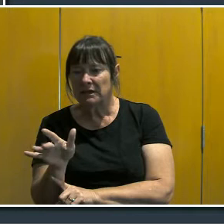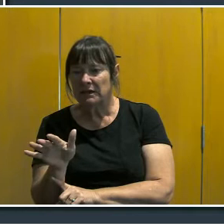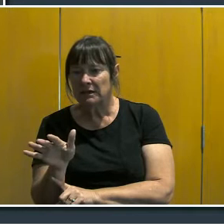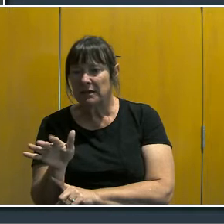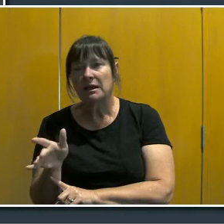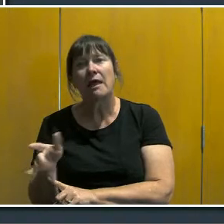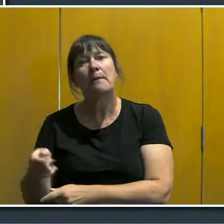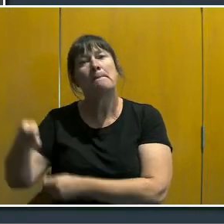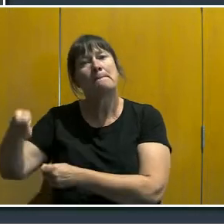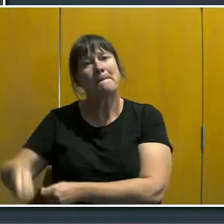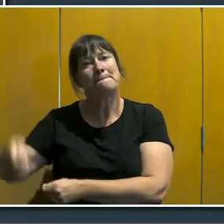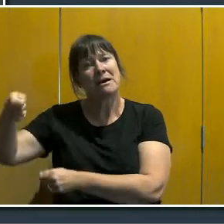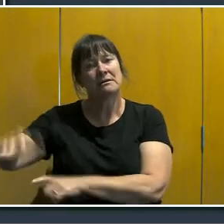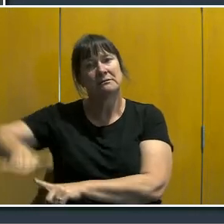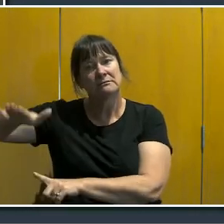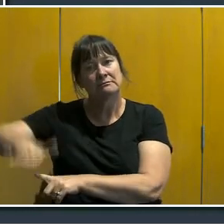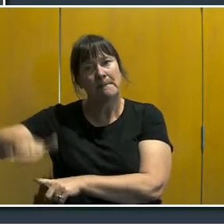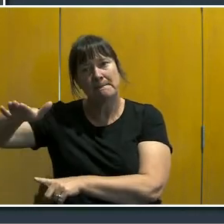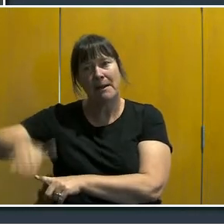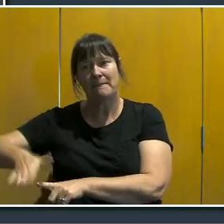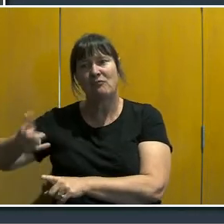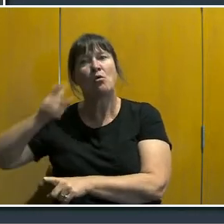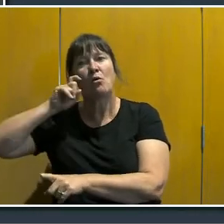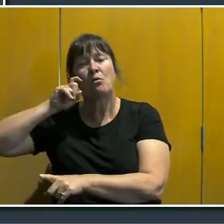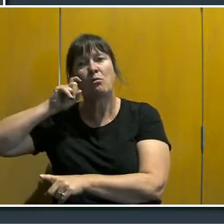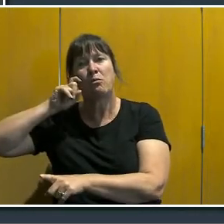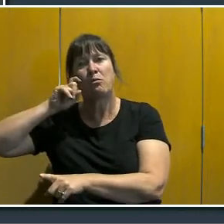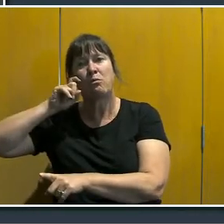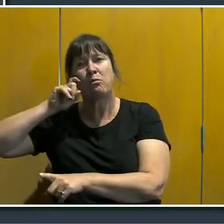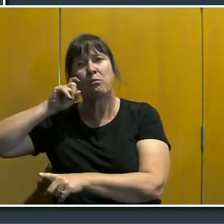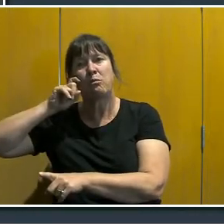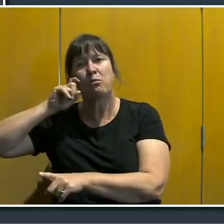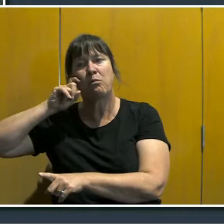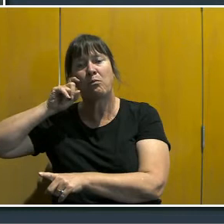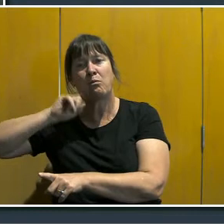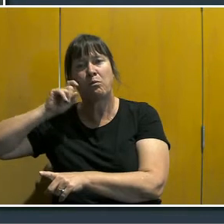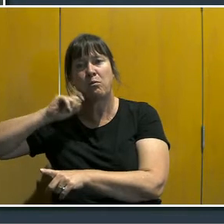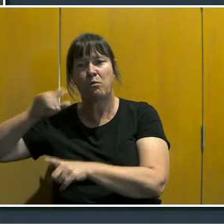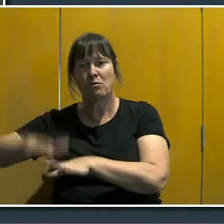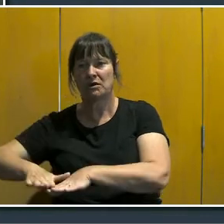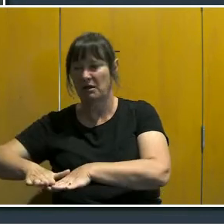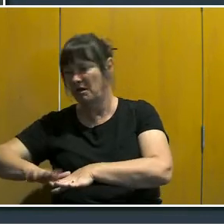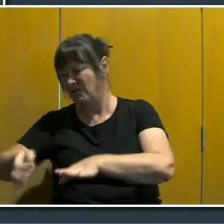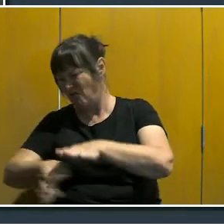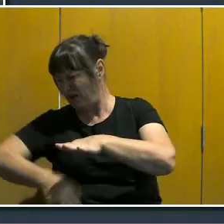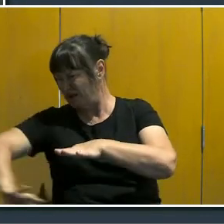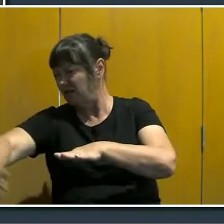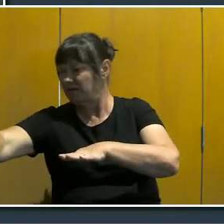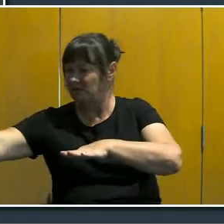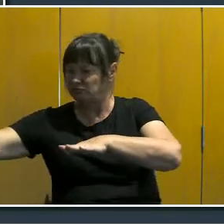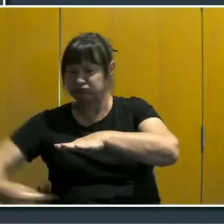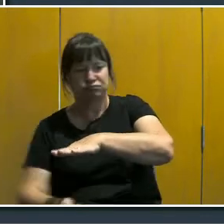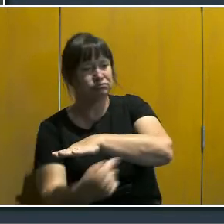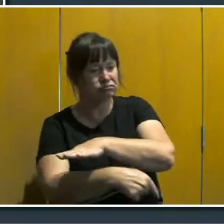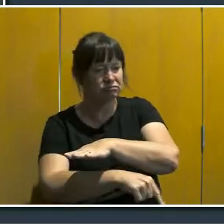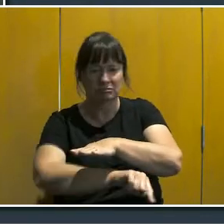the pump that runs and circulates stuff from one section of the big underground sewage treatment plant to